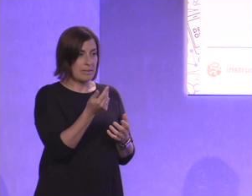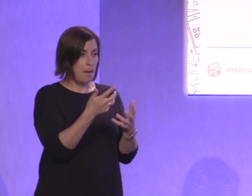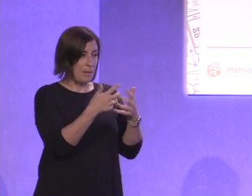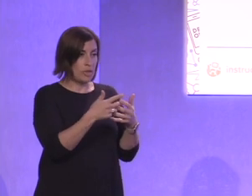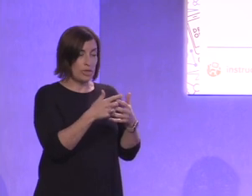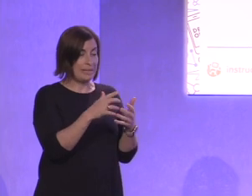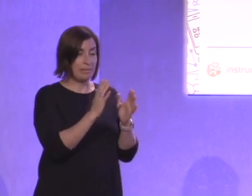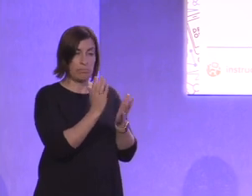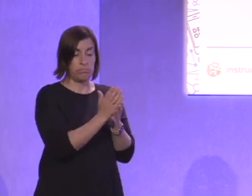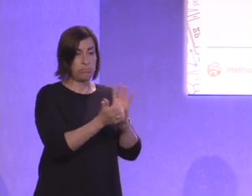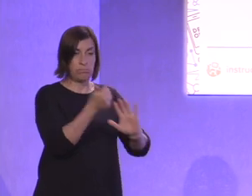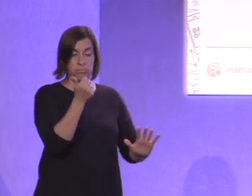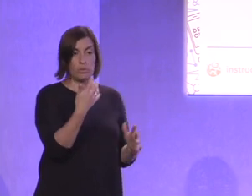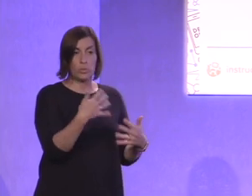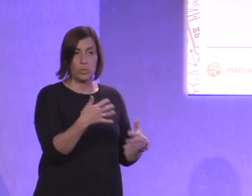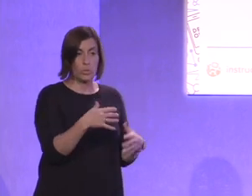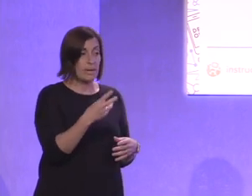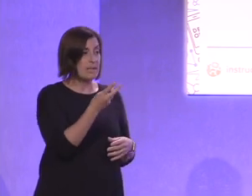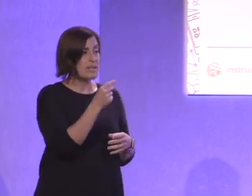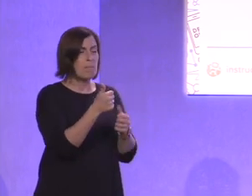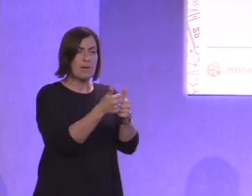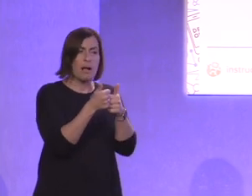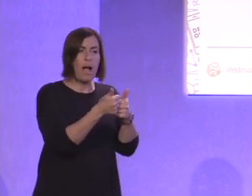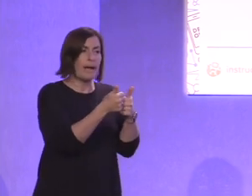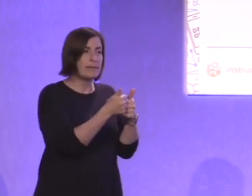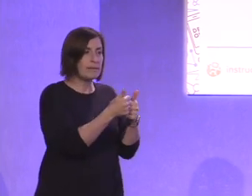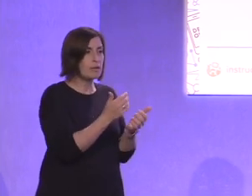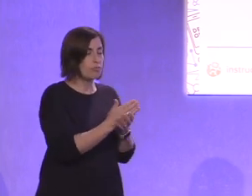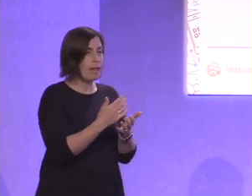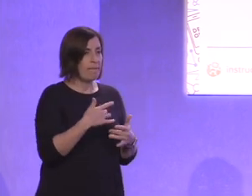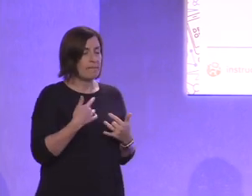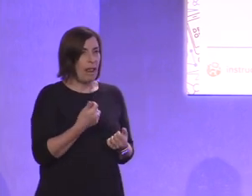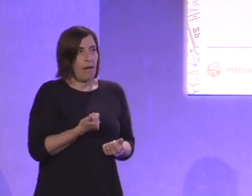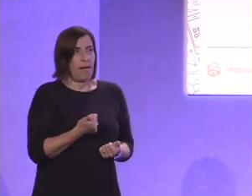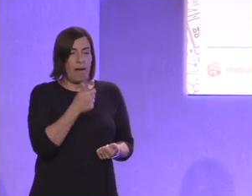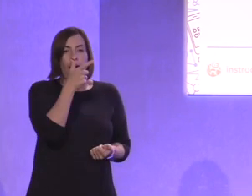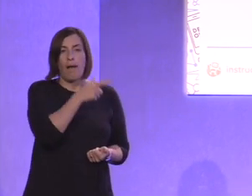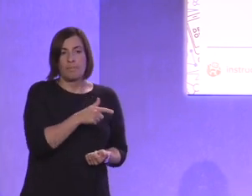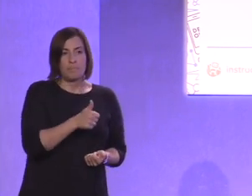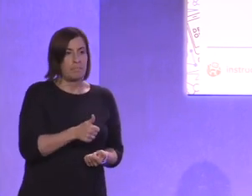and some of the kindest people that I've worked with. So I'm very spoiled and I'm very conscious of that.